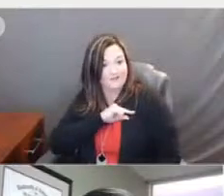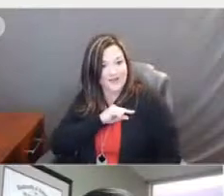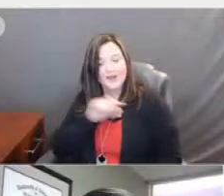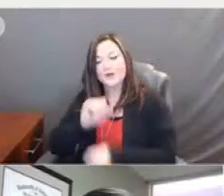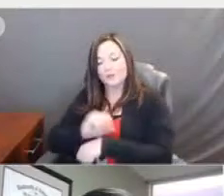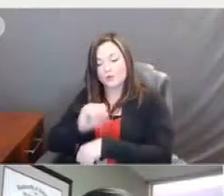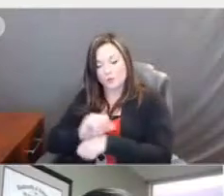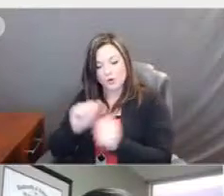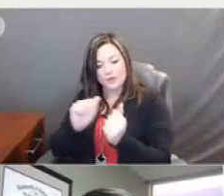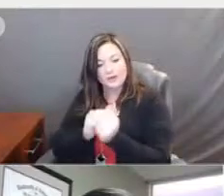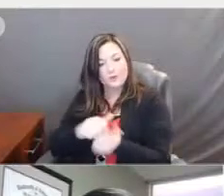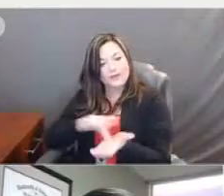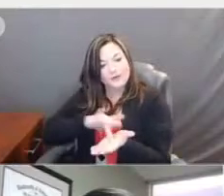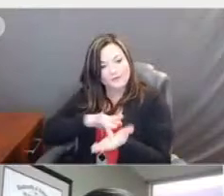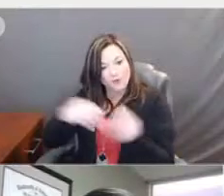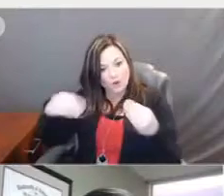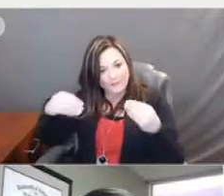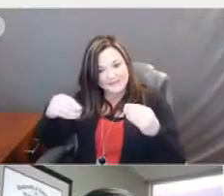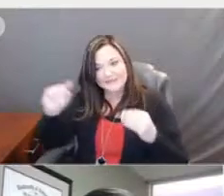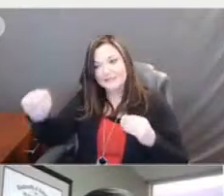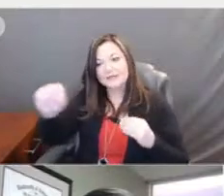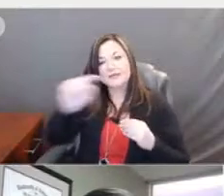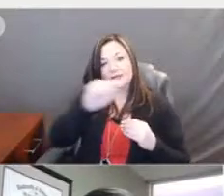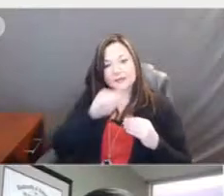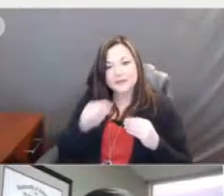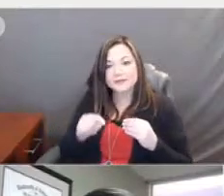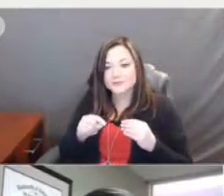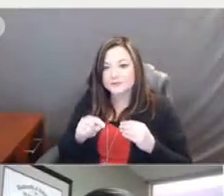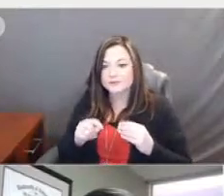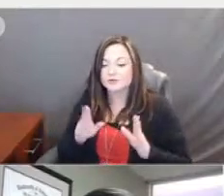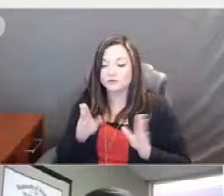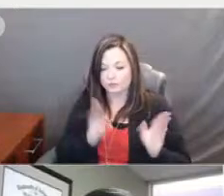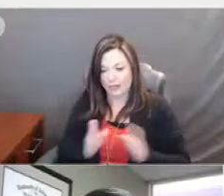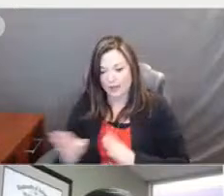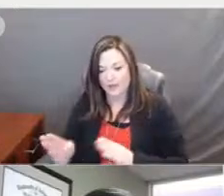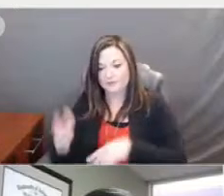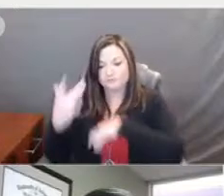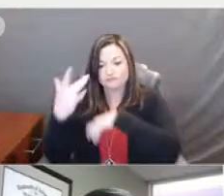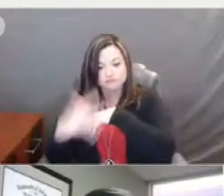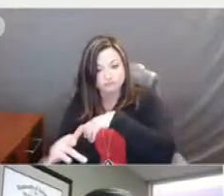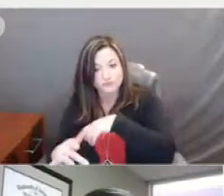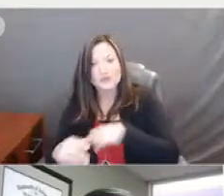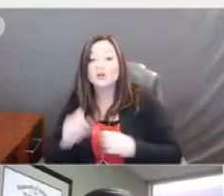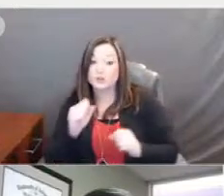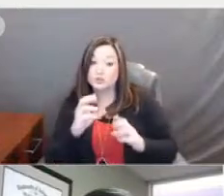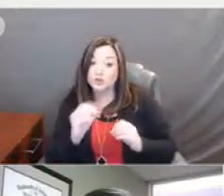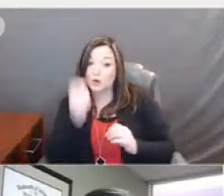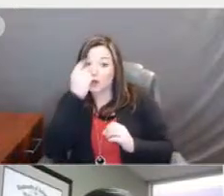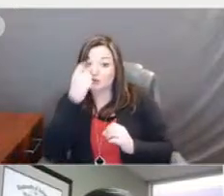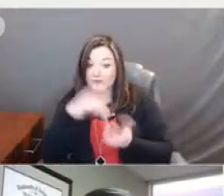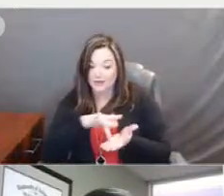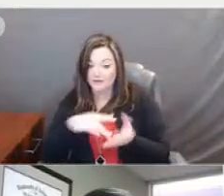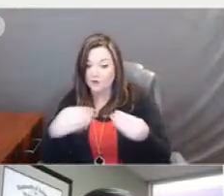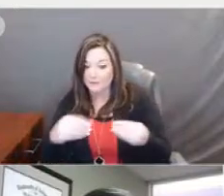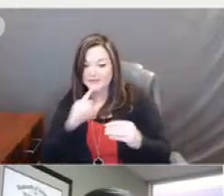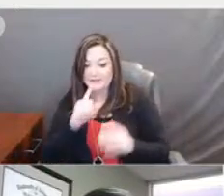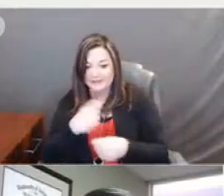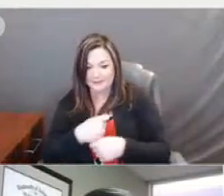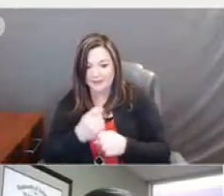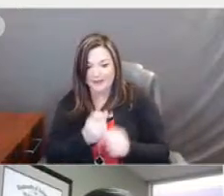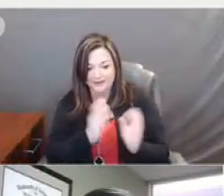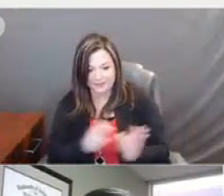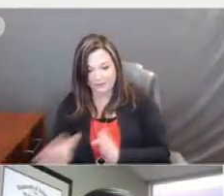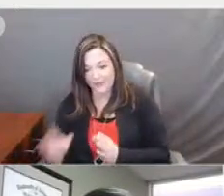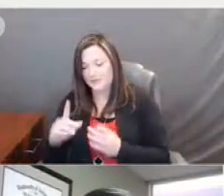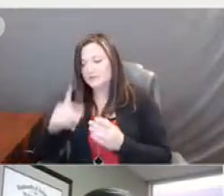closely with pharmacies to plan the availability. So they're making their plans already about when they'll come